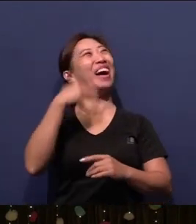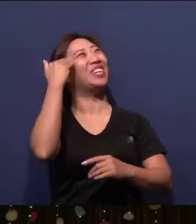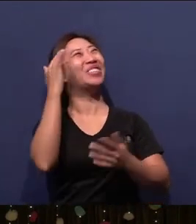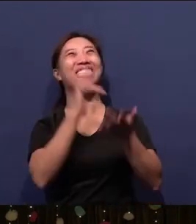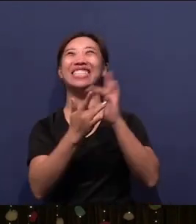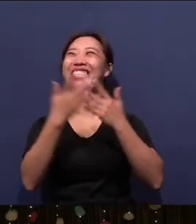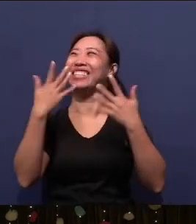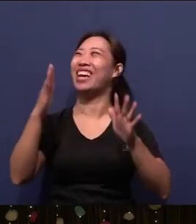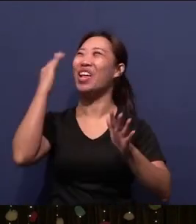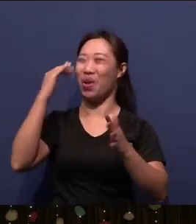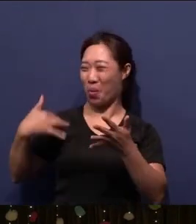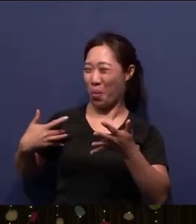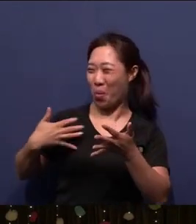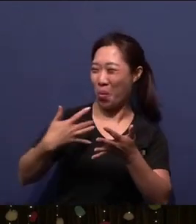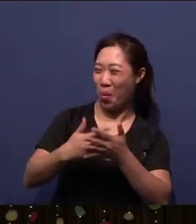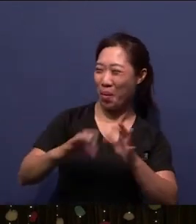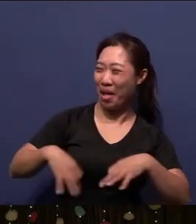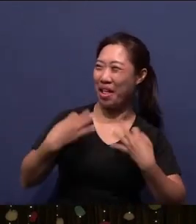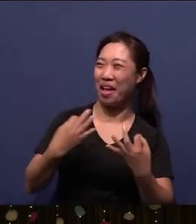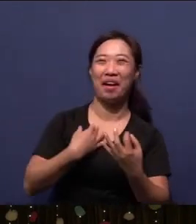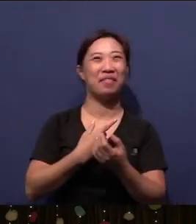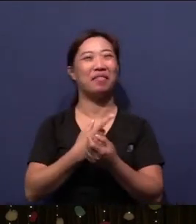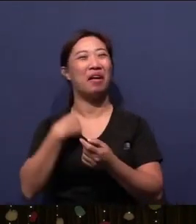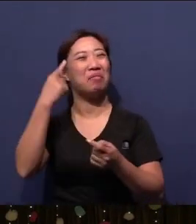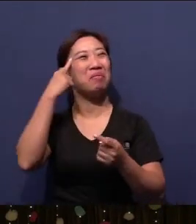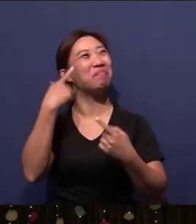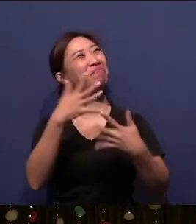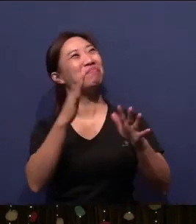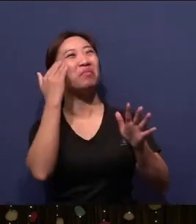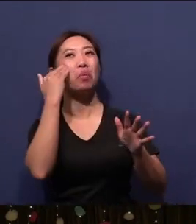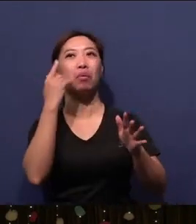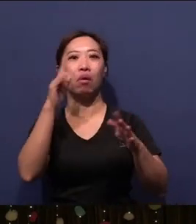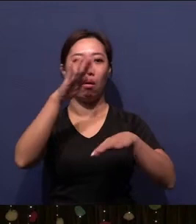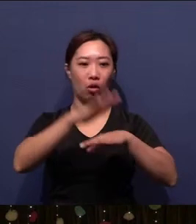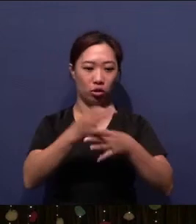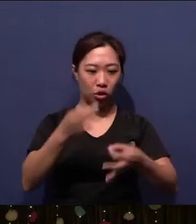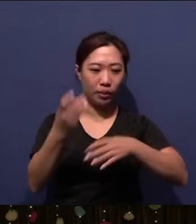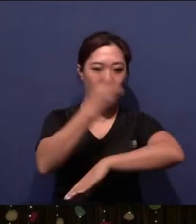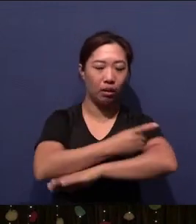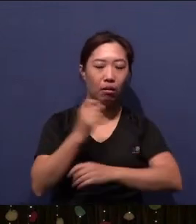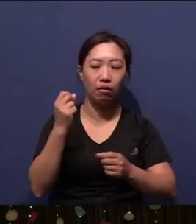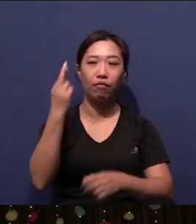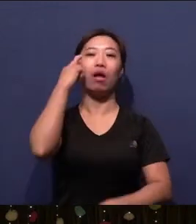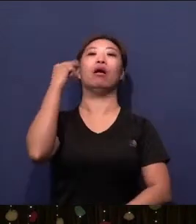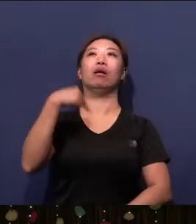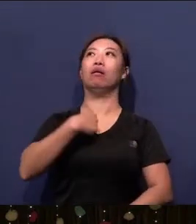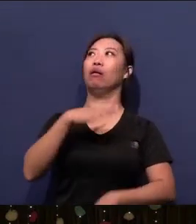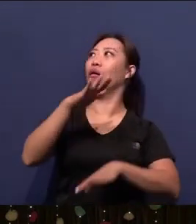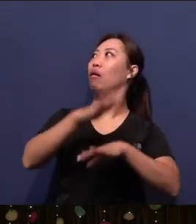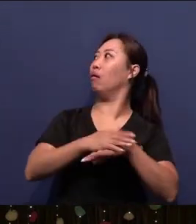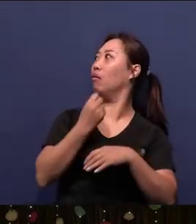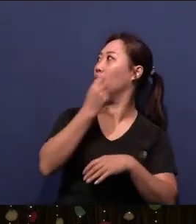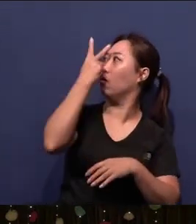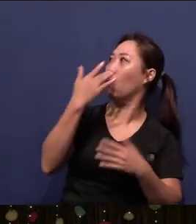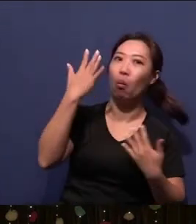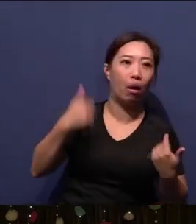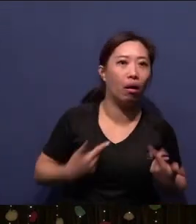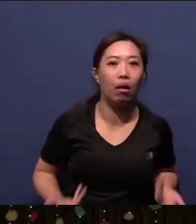life, and I call him Lord all my life, and then on Judgment Day, I'm being placed on the side for the goats.